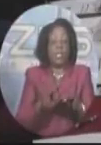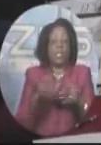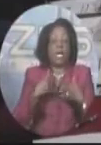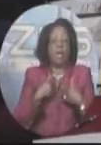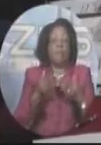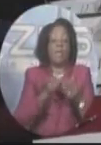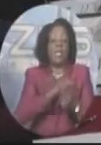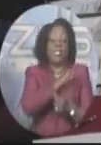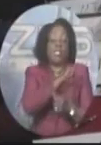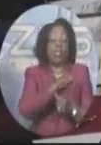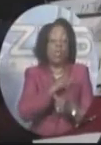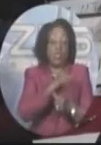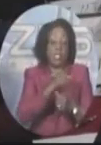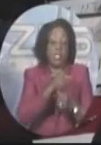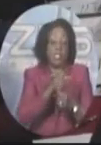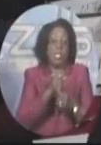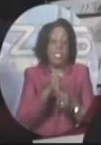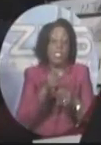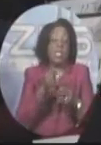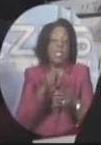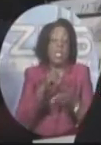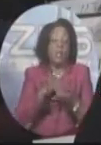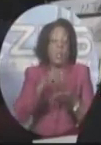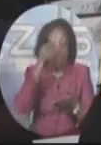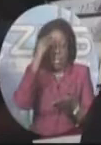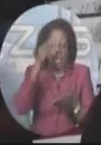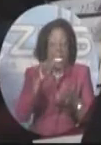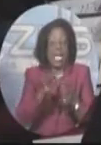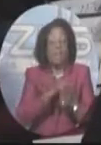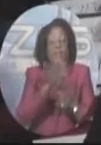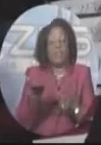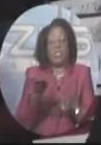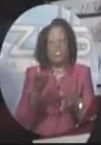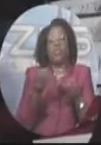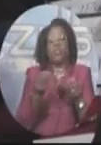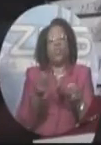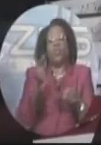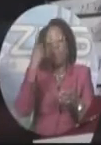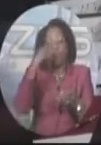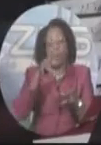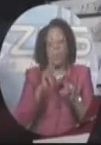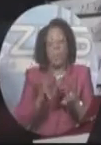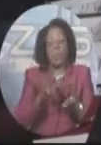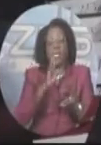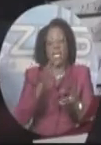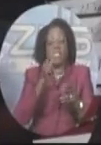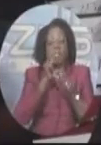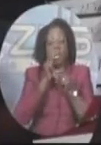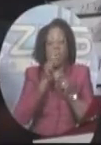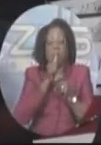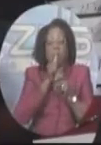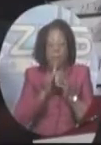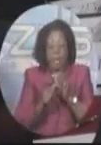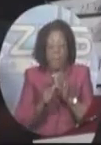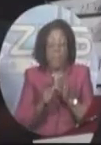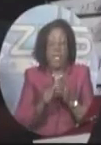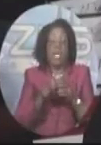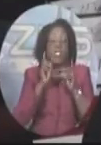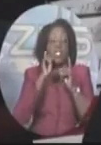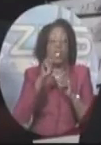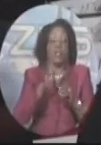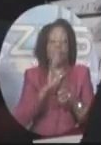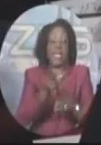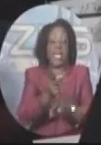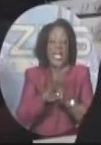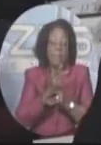that everything that you do with your client is confidential and is held in a very private manner. Also, to know the steps in protecting the client